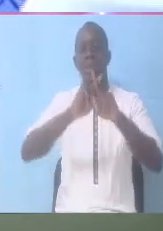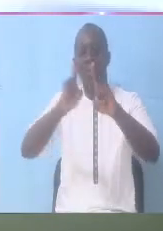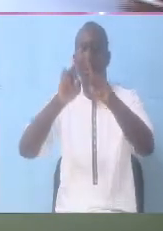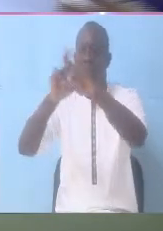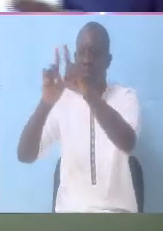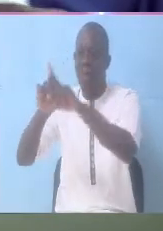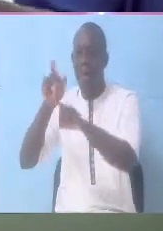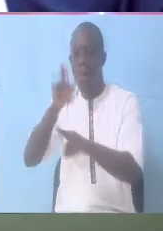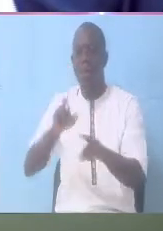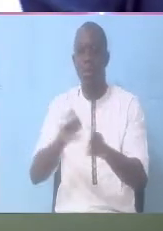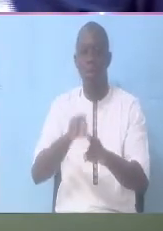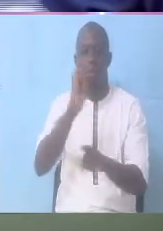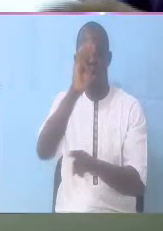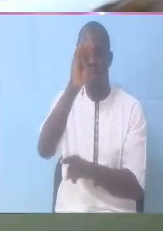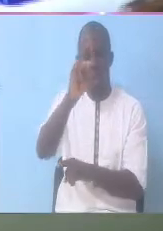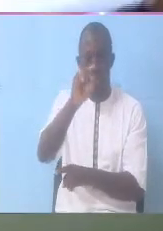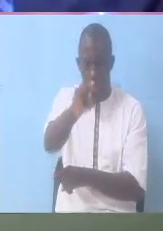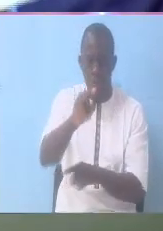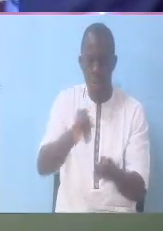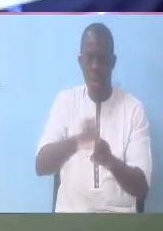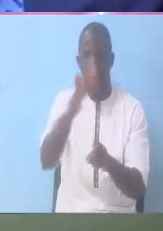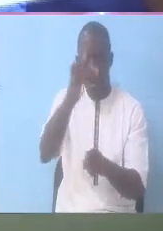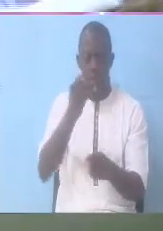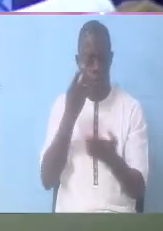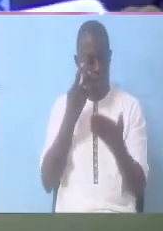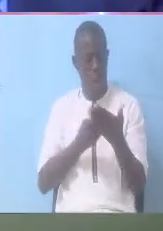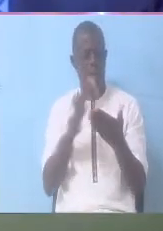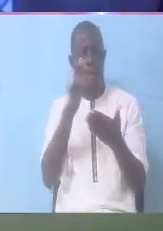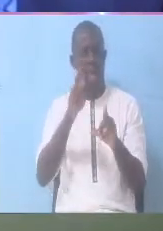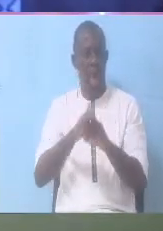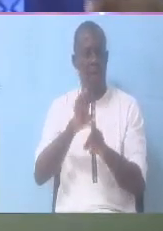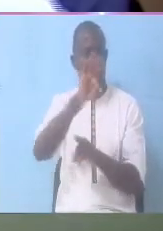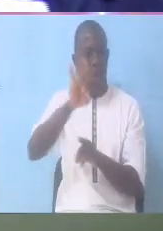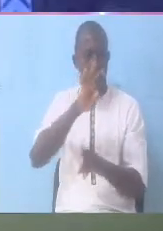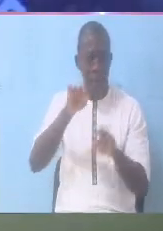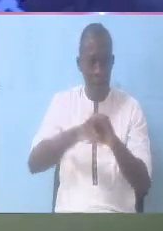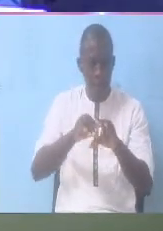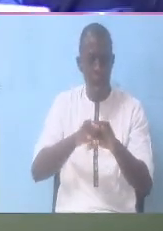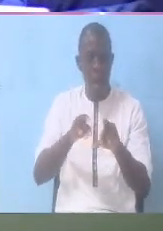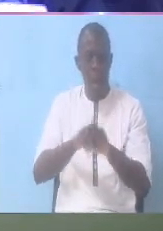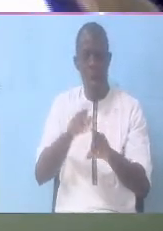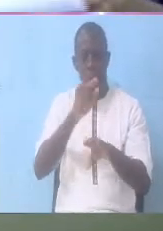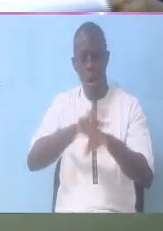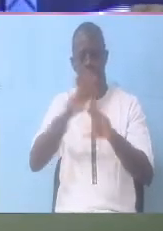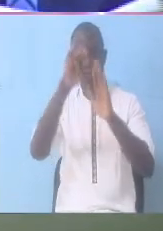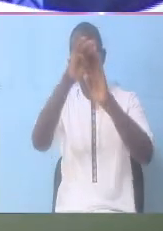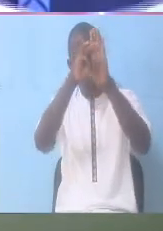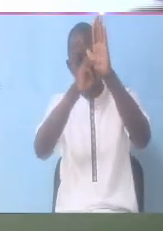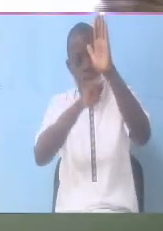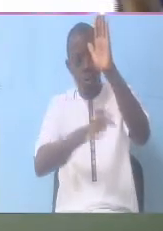marabouts, call you to check whether you have a relative in the list? If it was that's why